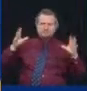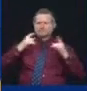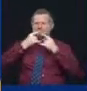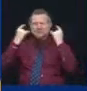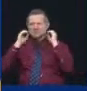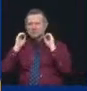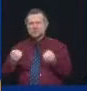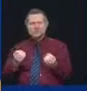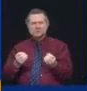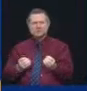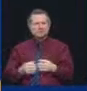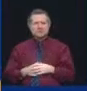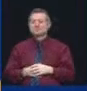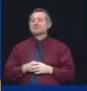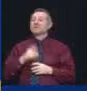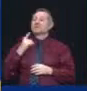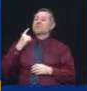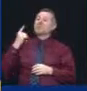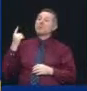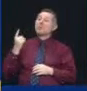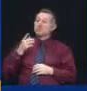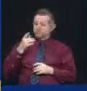Someone had COVID in the meeting.